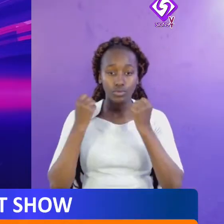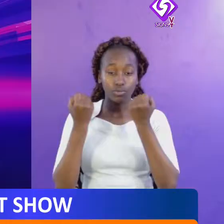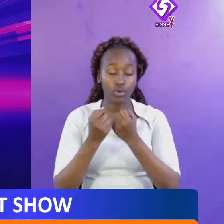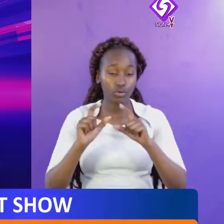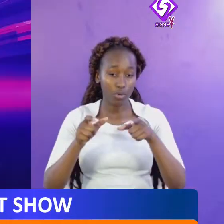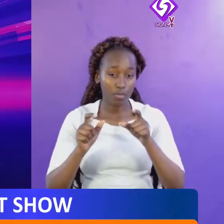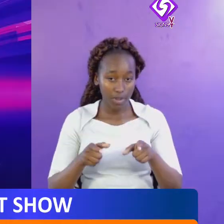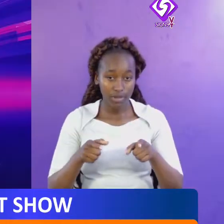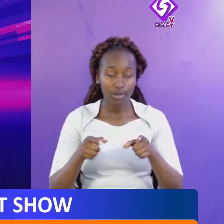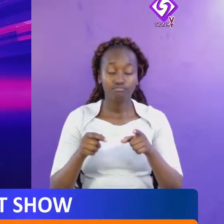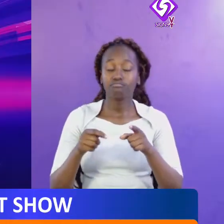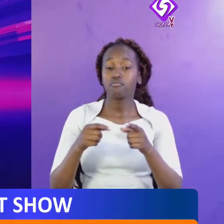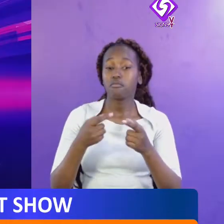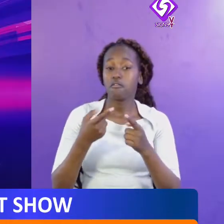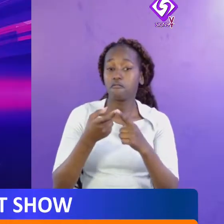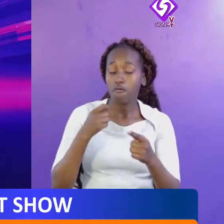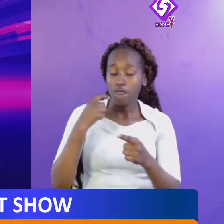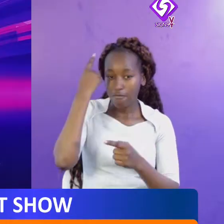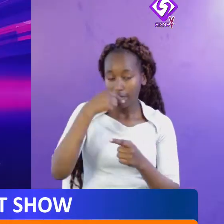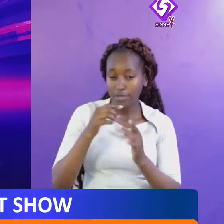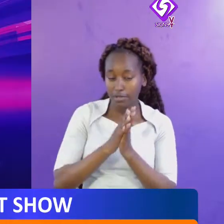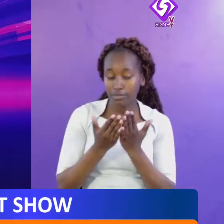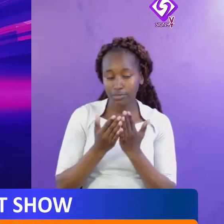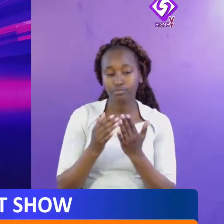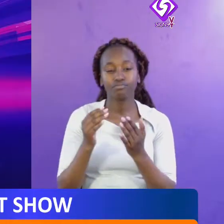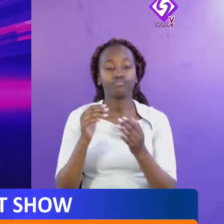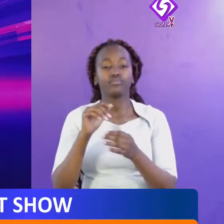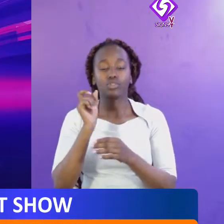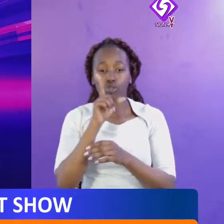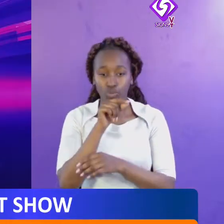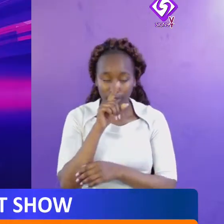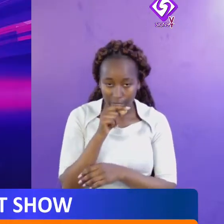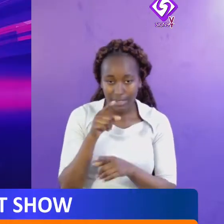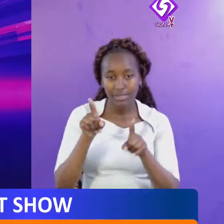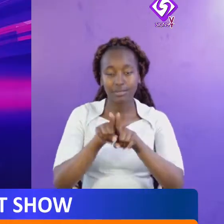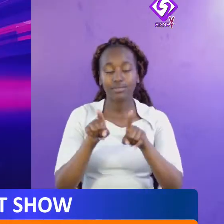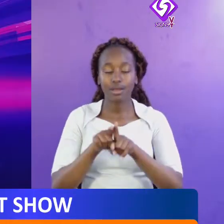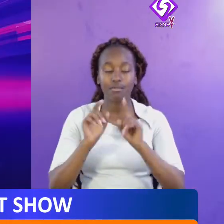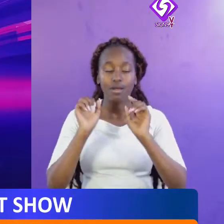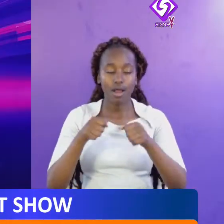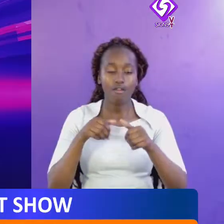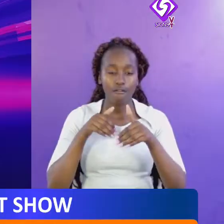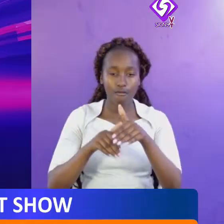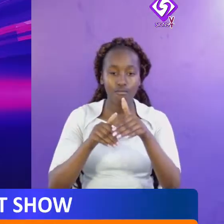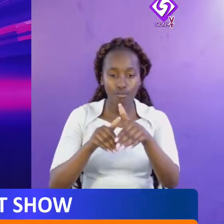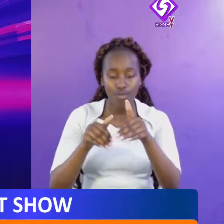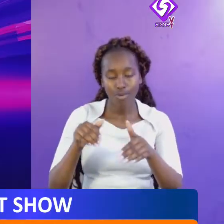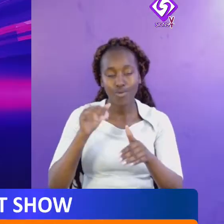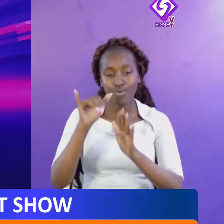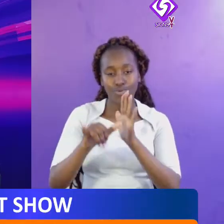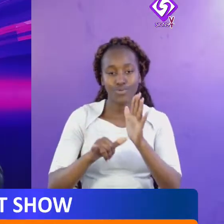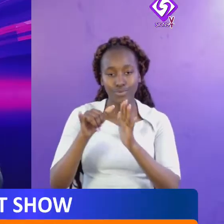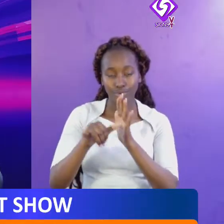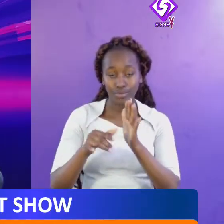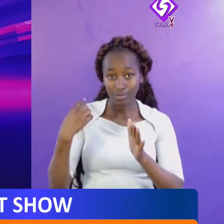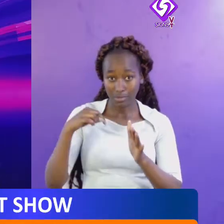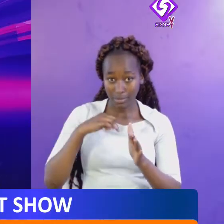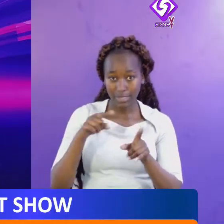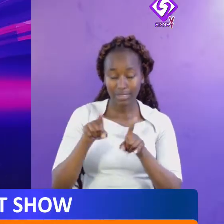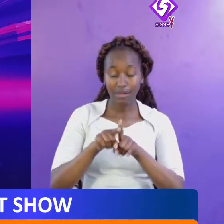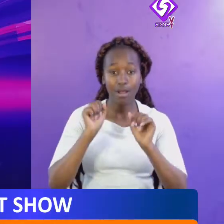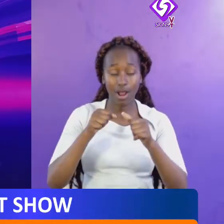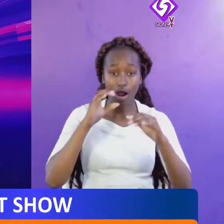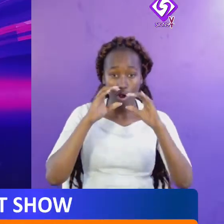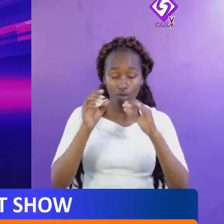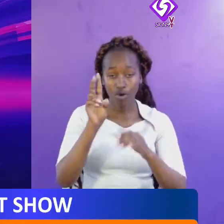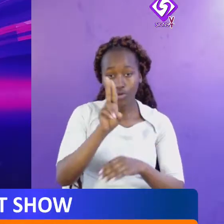from X, formerly Twitter. You can also follow and subscribe our YouTube channel at Science TV Kenya, but also you can find us on web, and also